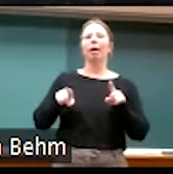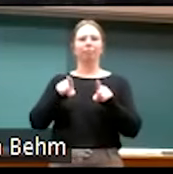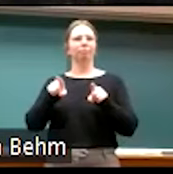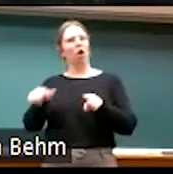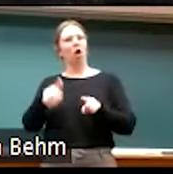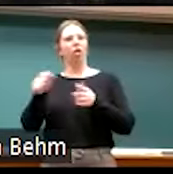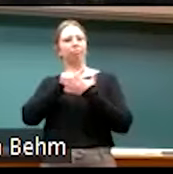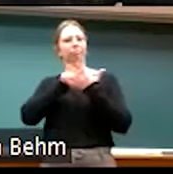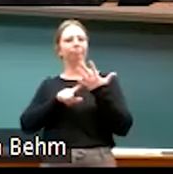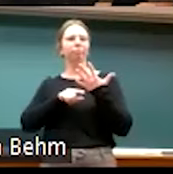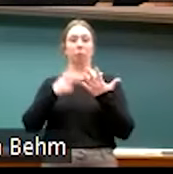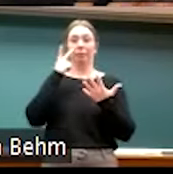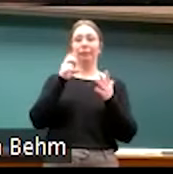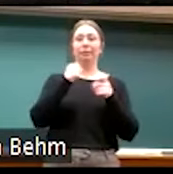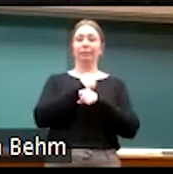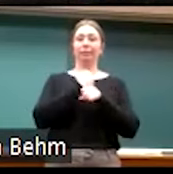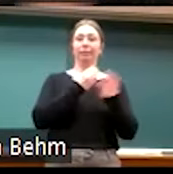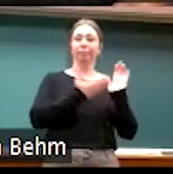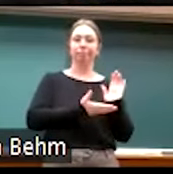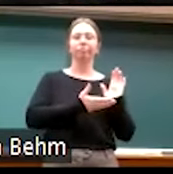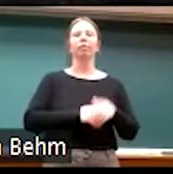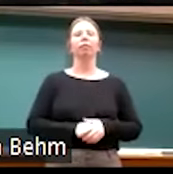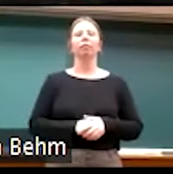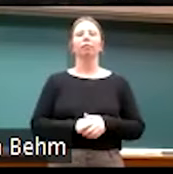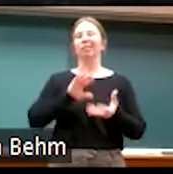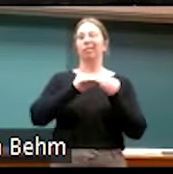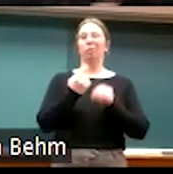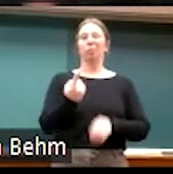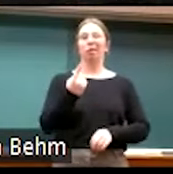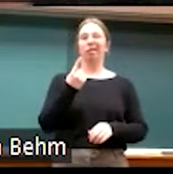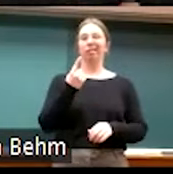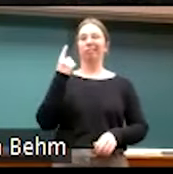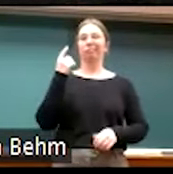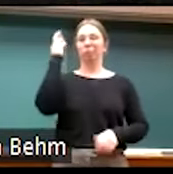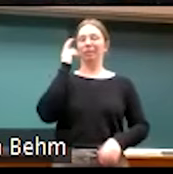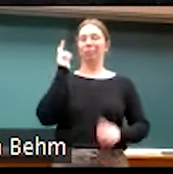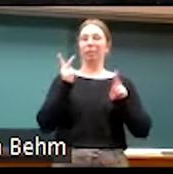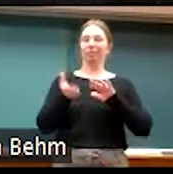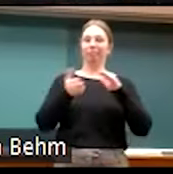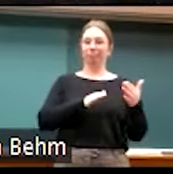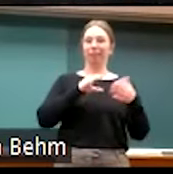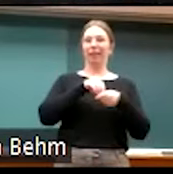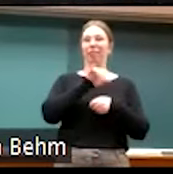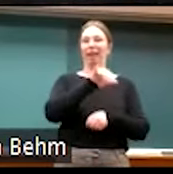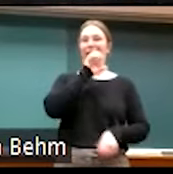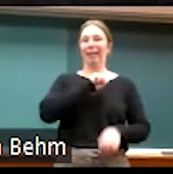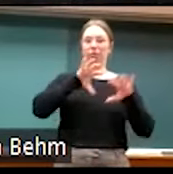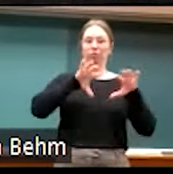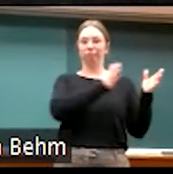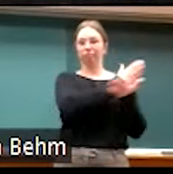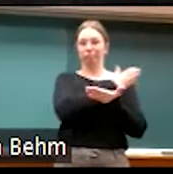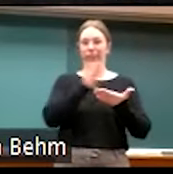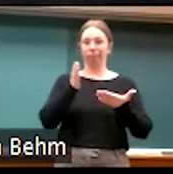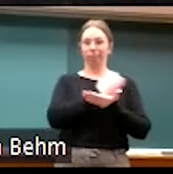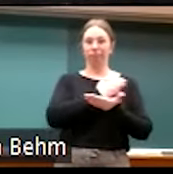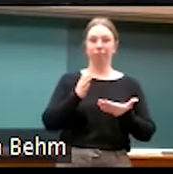one cause of death for all people, or actually for people in this age group, are unintentional injuries, which